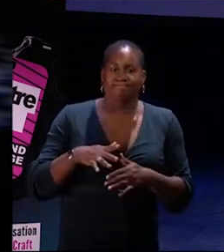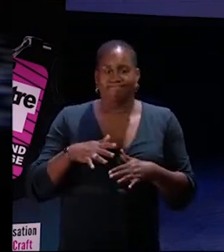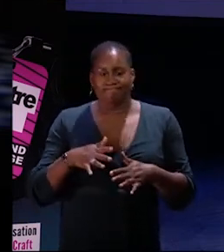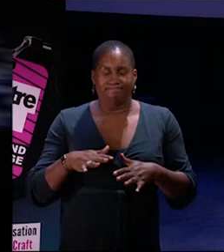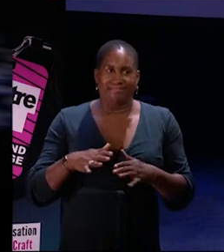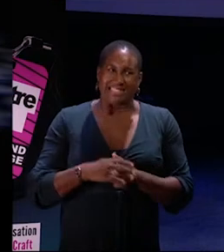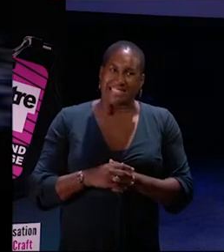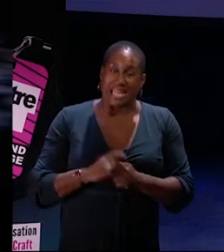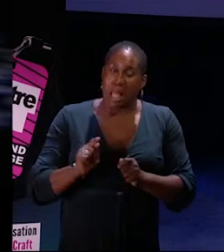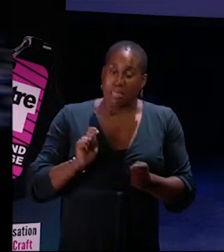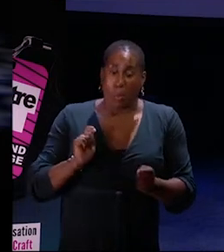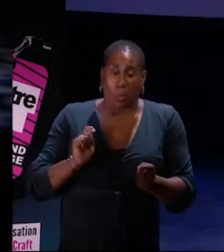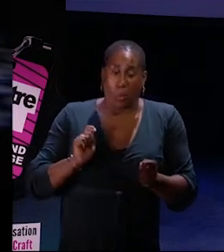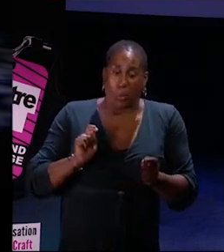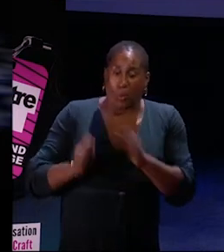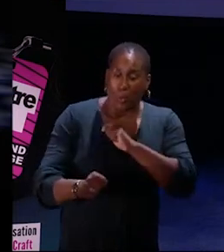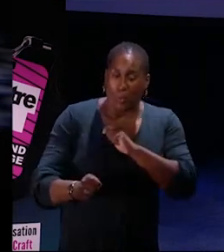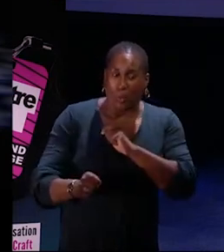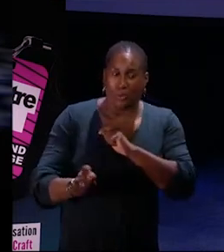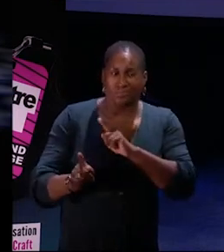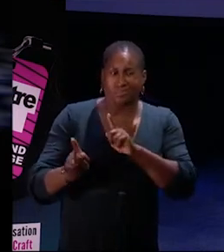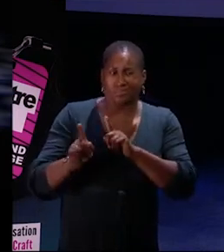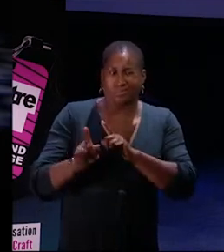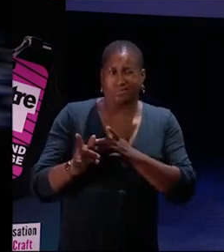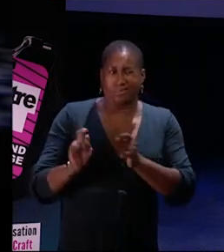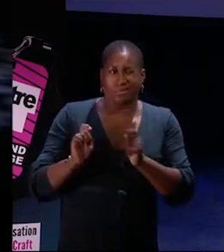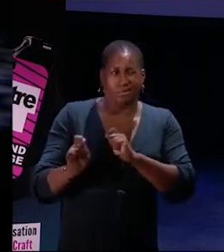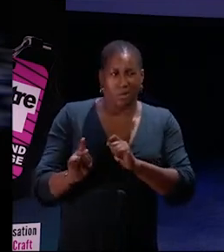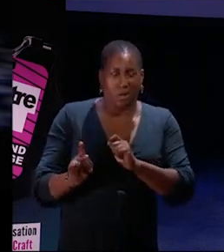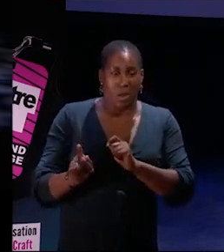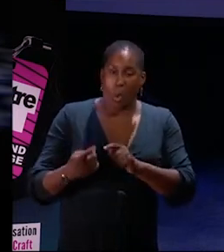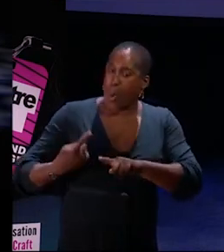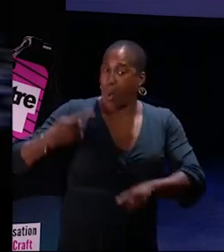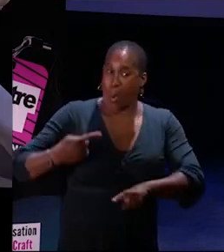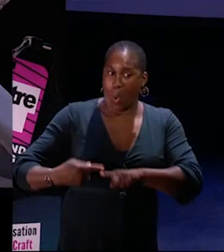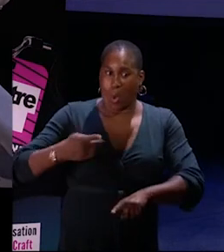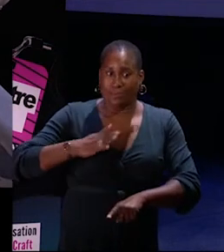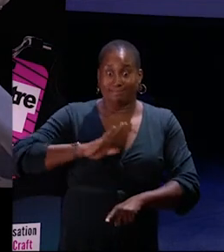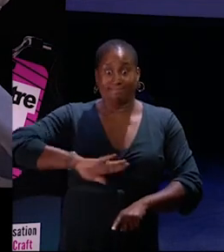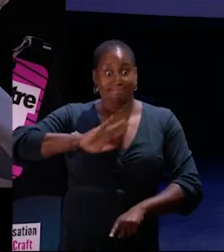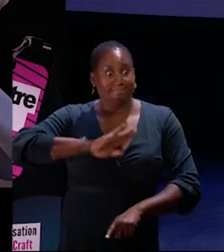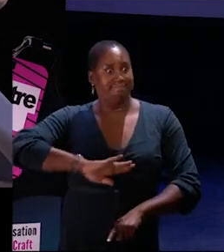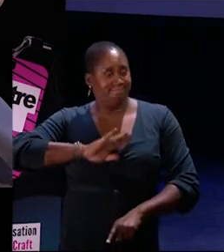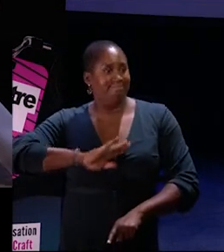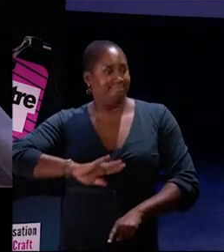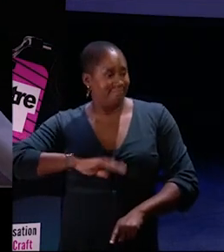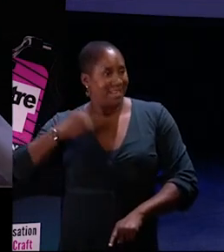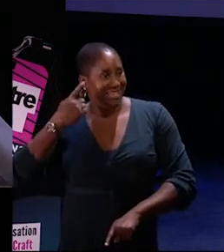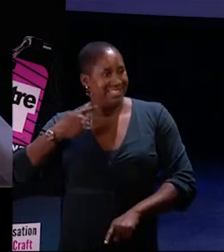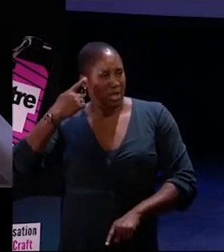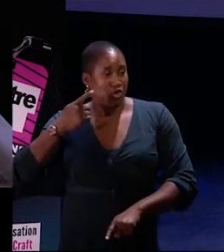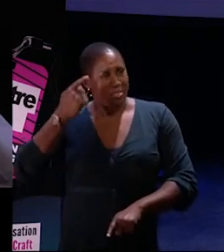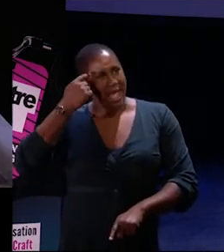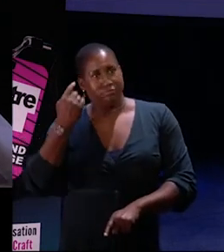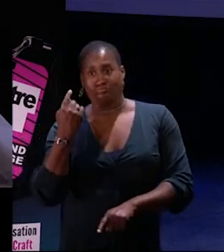the biggest change has been the instant gratification of sound, as I call it. So 20 years